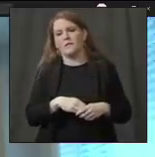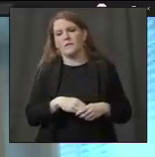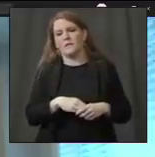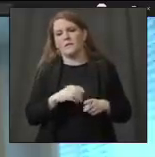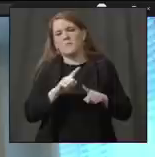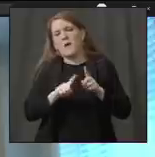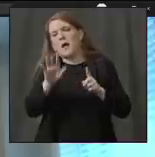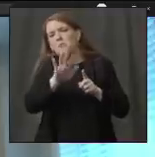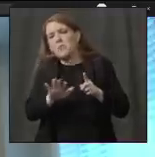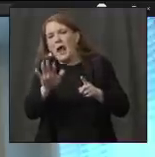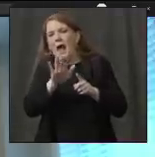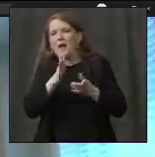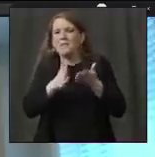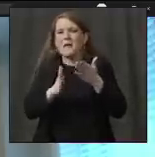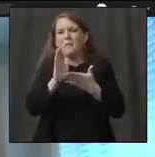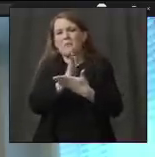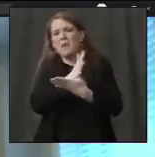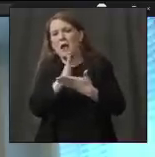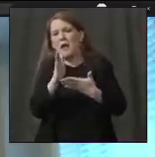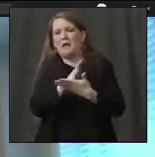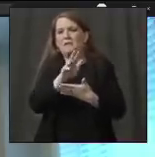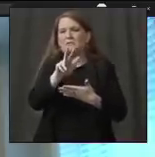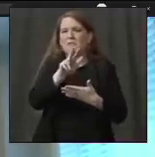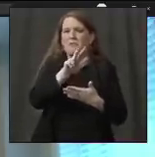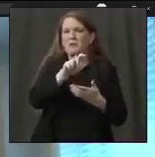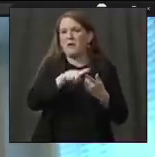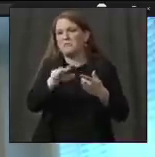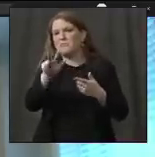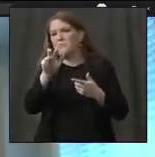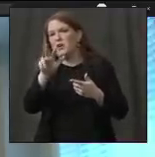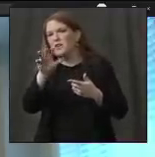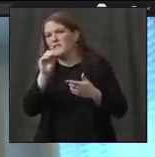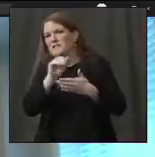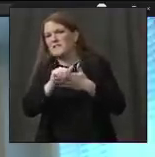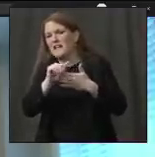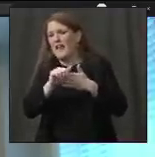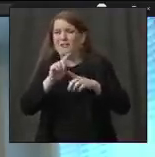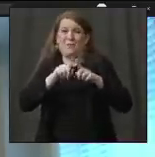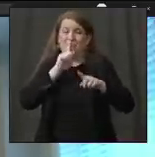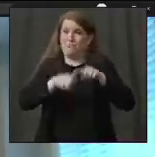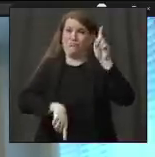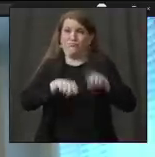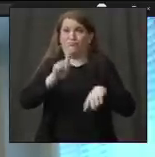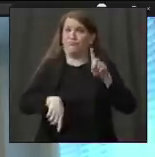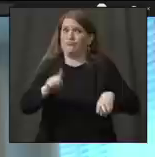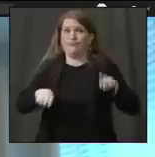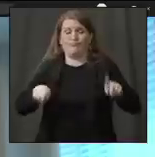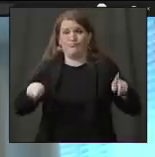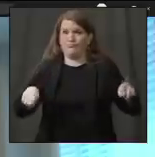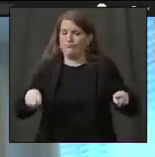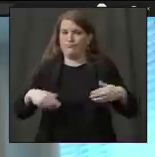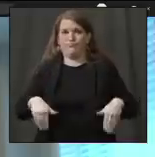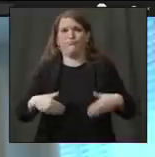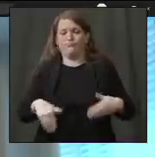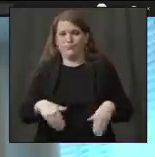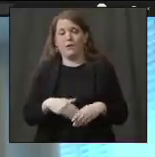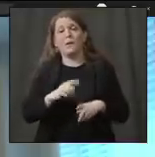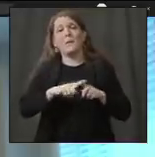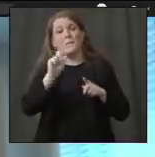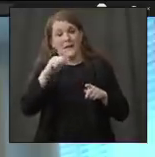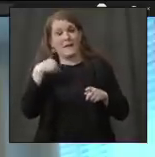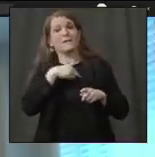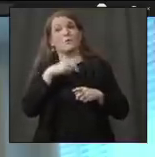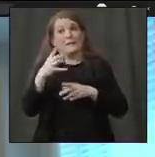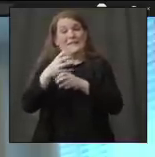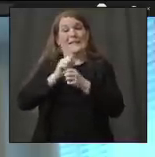$350, but again, it's very variable. But yes, we did receive a waiver